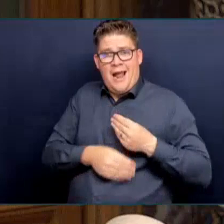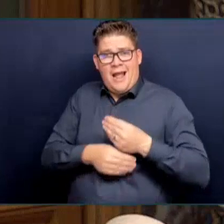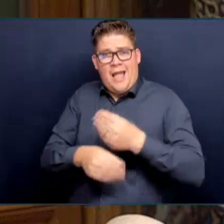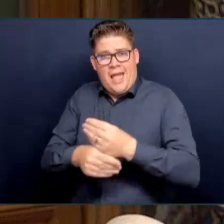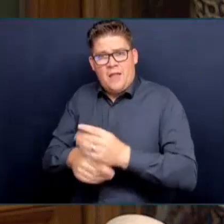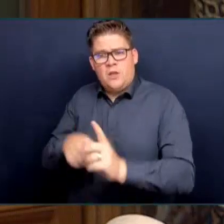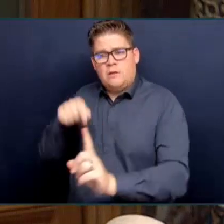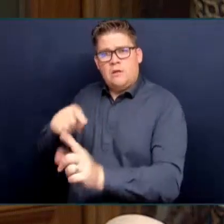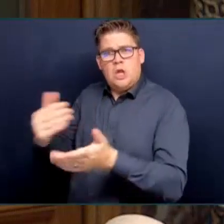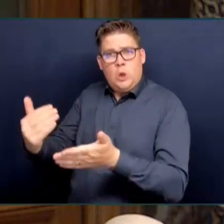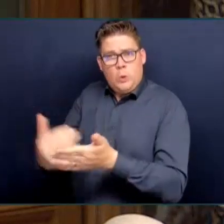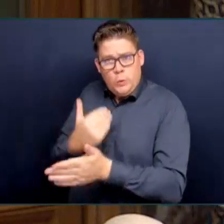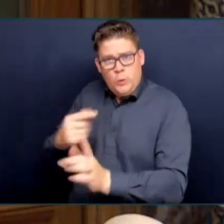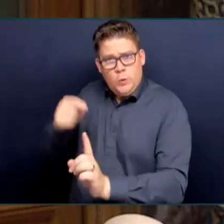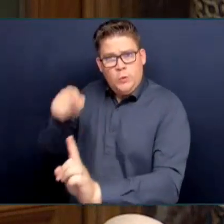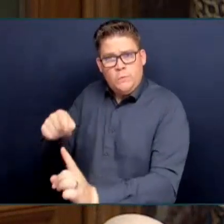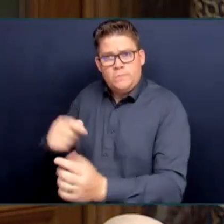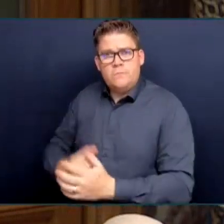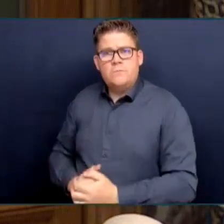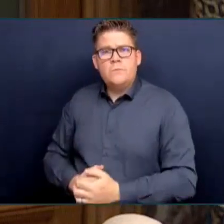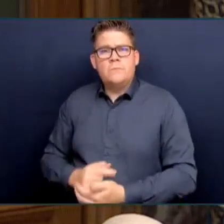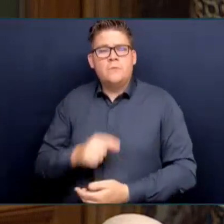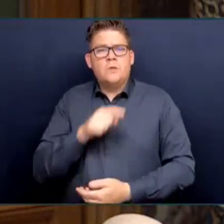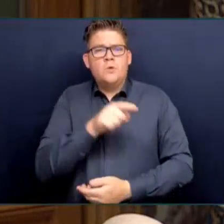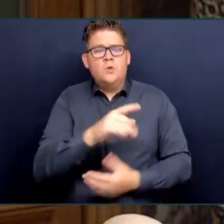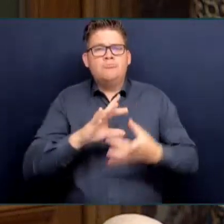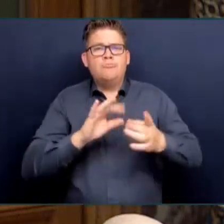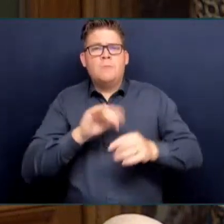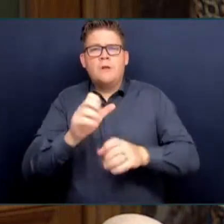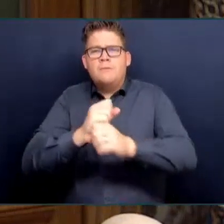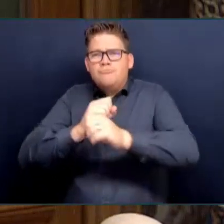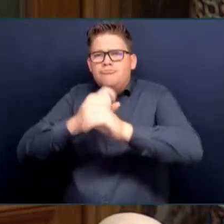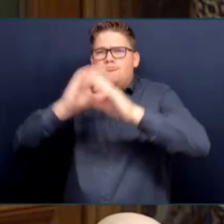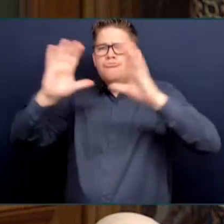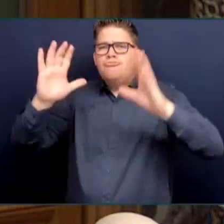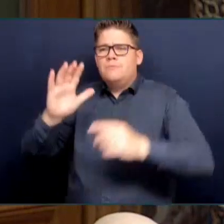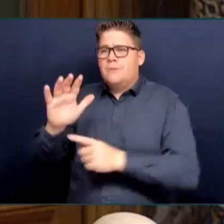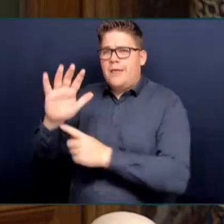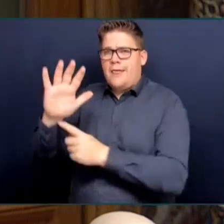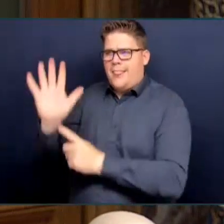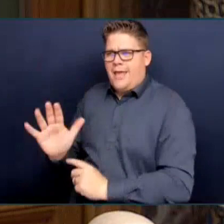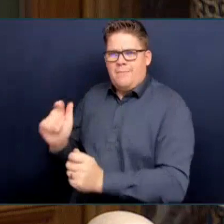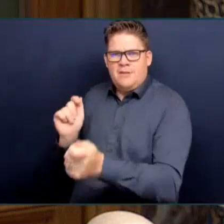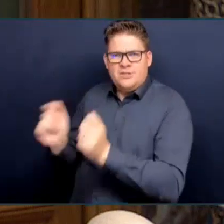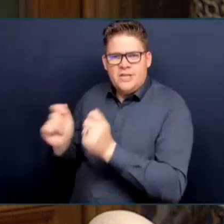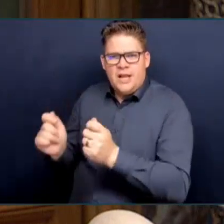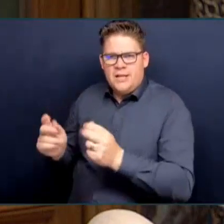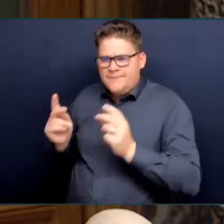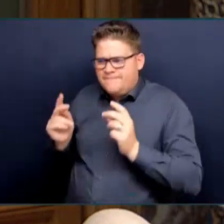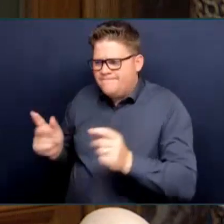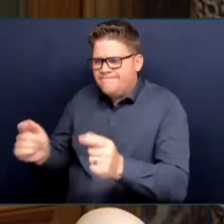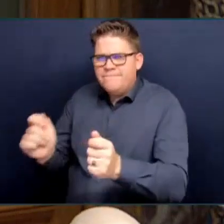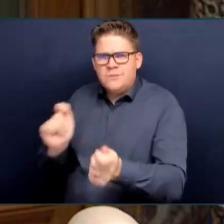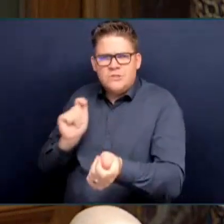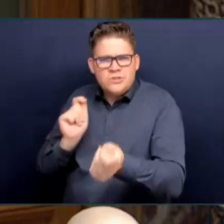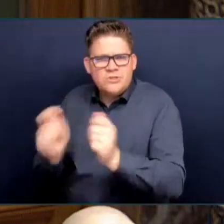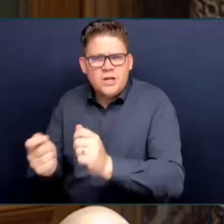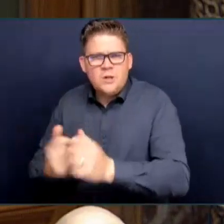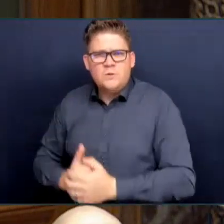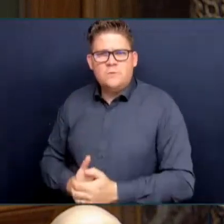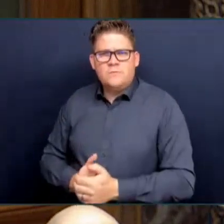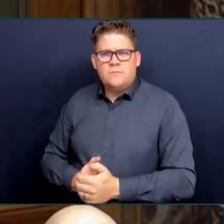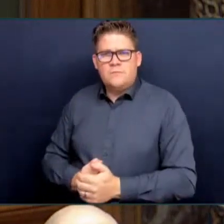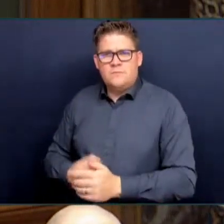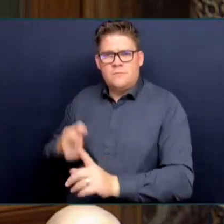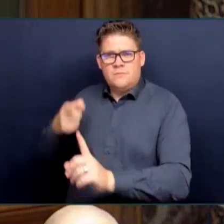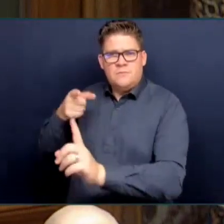climate action, and particularly when it comes to expanding fossil fuel projects. The conference from which the Environment Minister